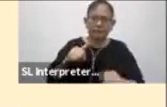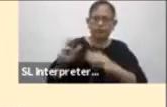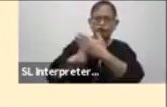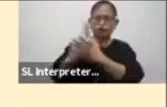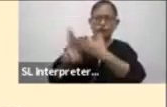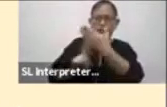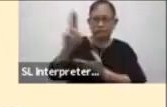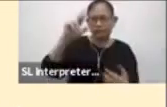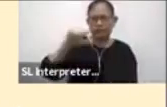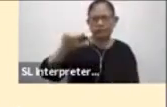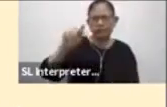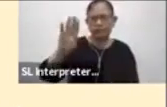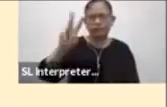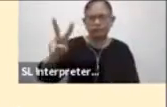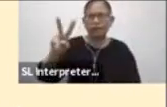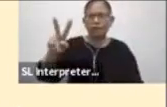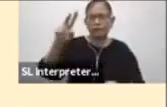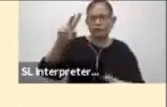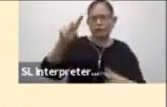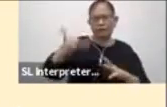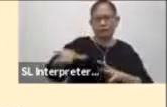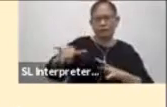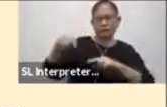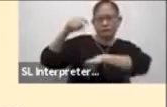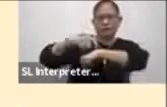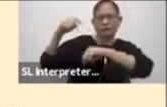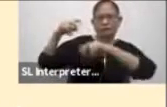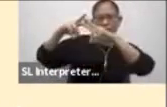in the study location in the temp in